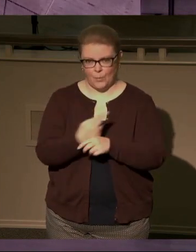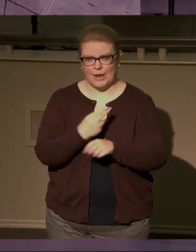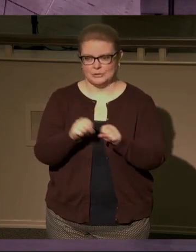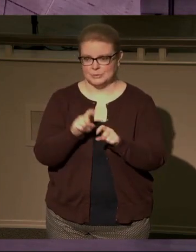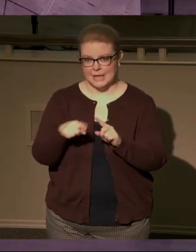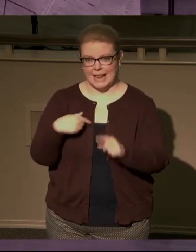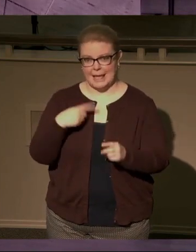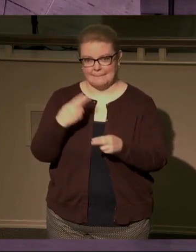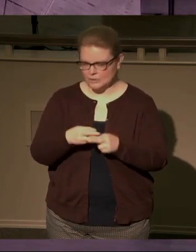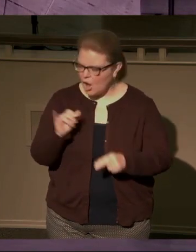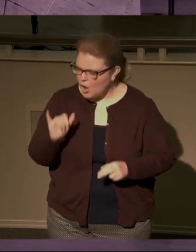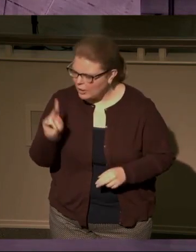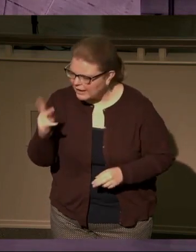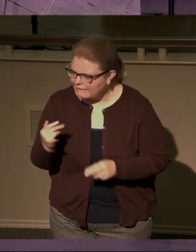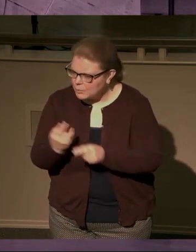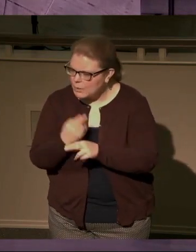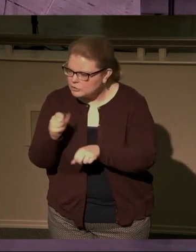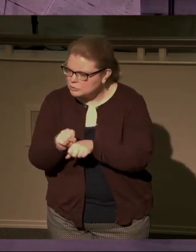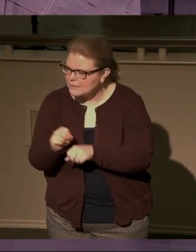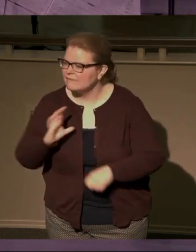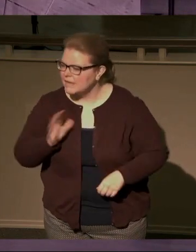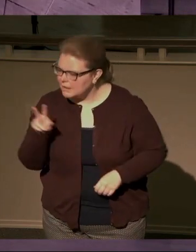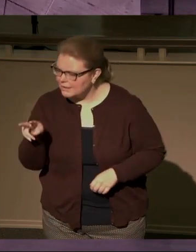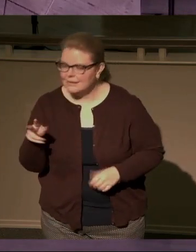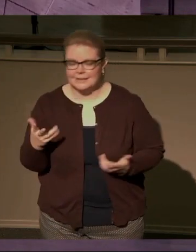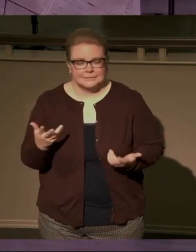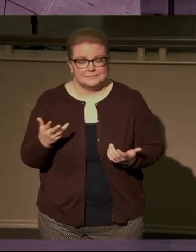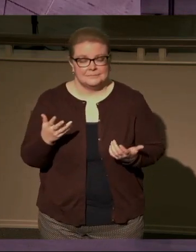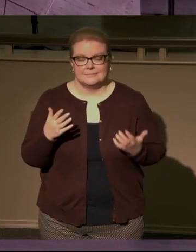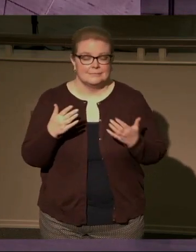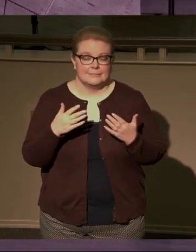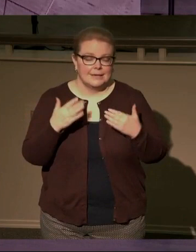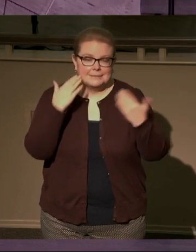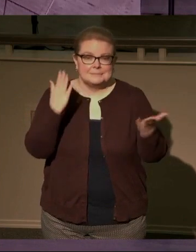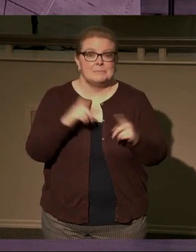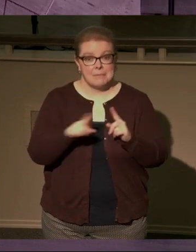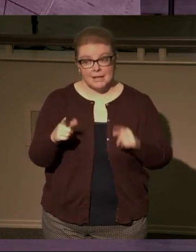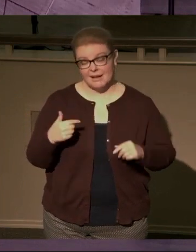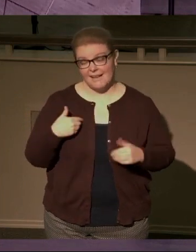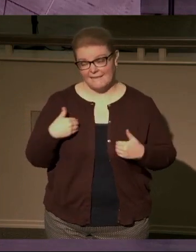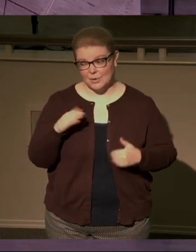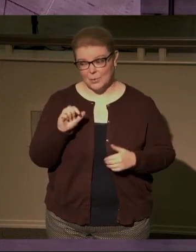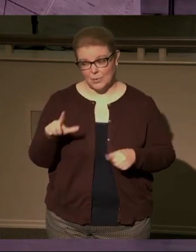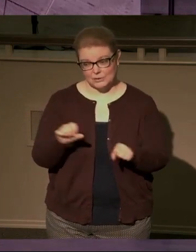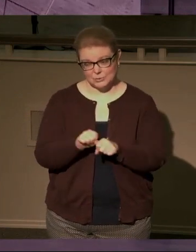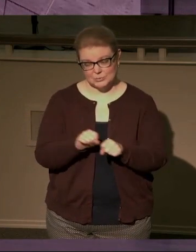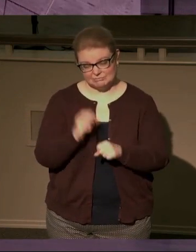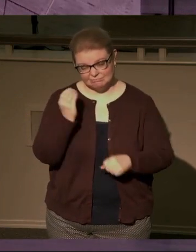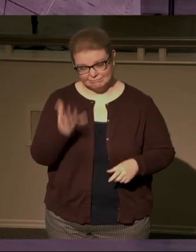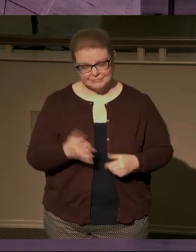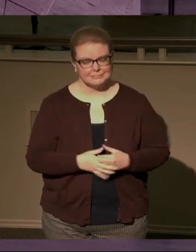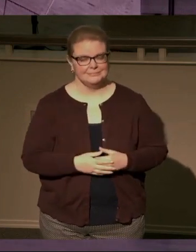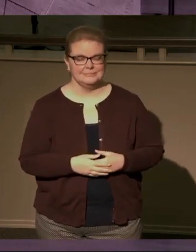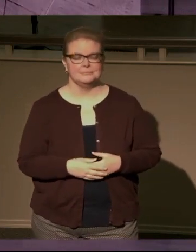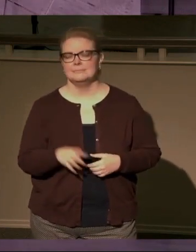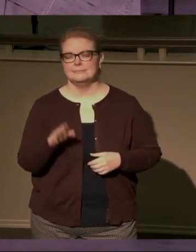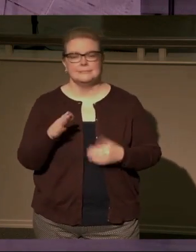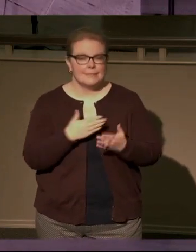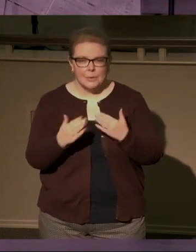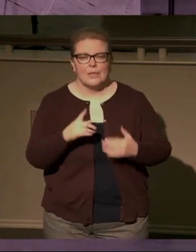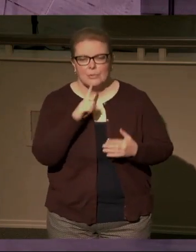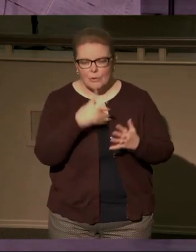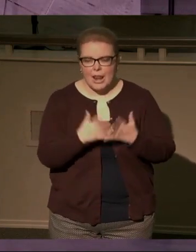mentioned it. I'm not sure which way we'll go, but anyway, I got me some cool shoes. You know, there are a lot of influencers in this